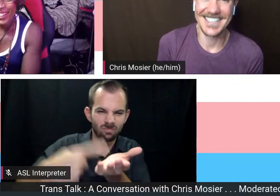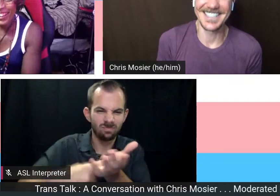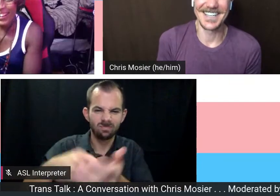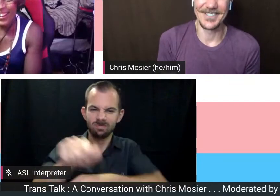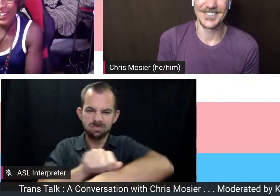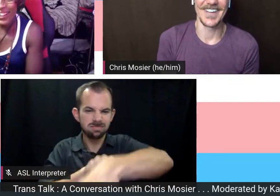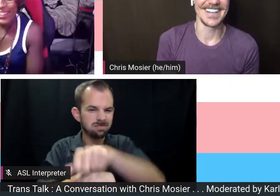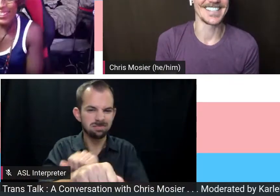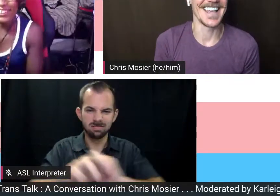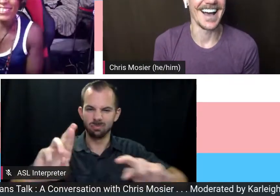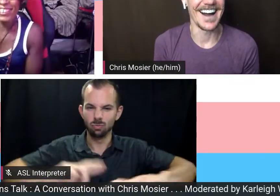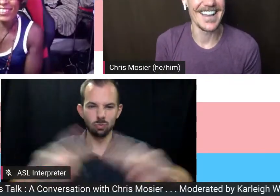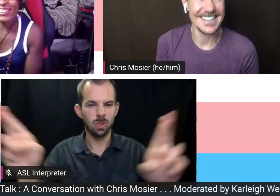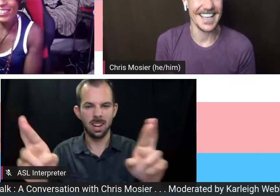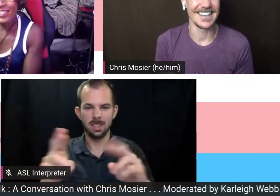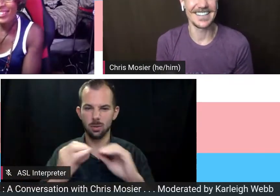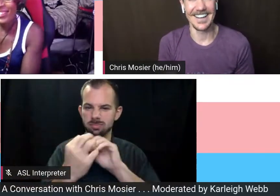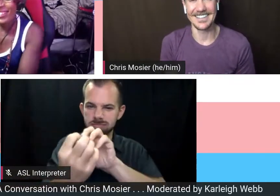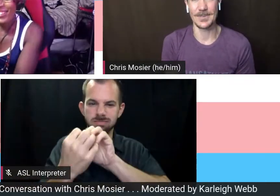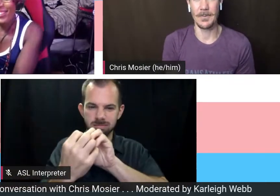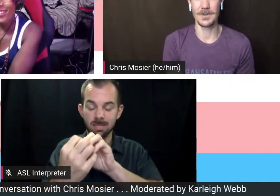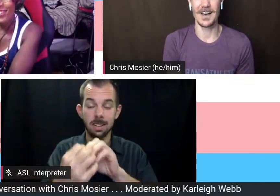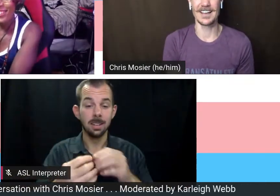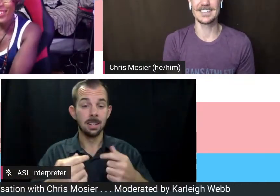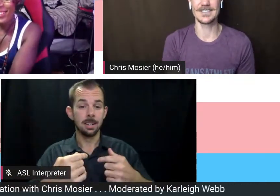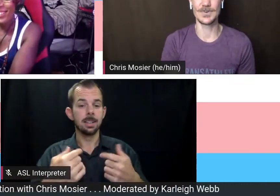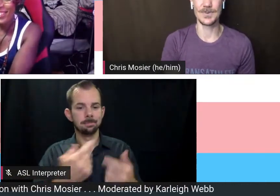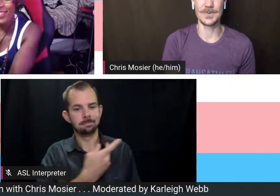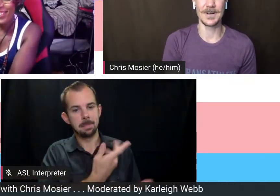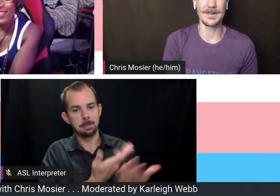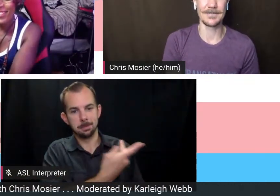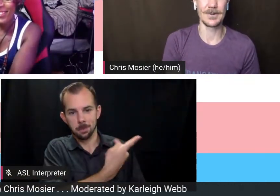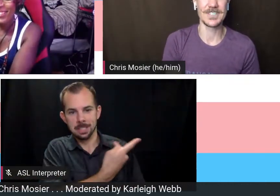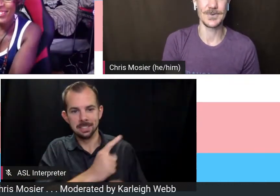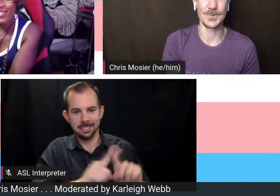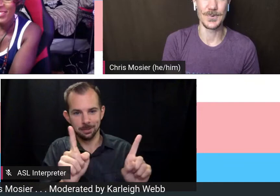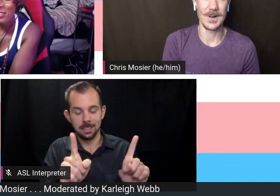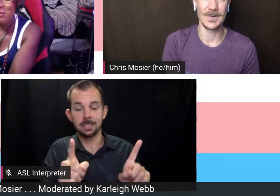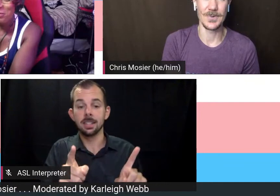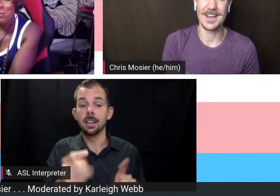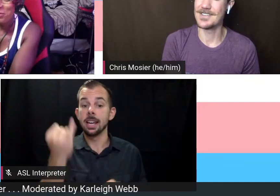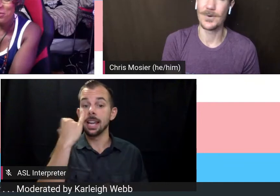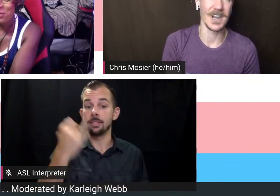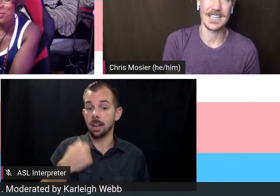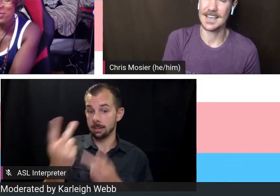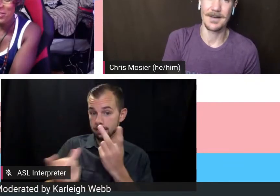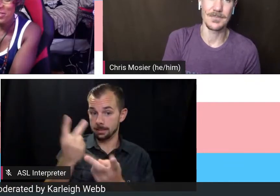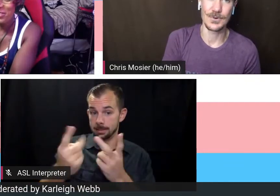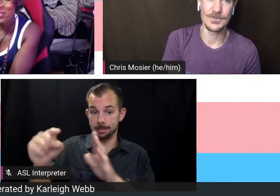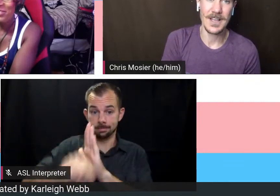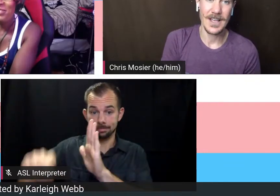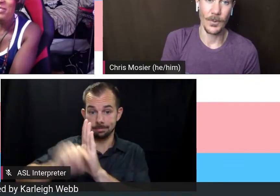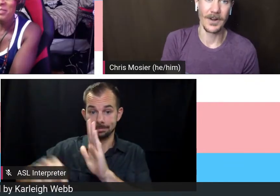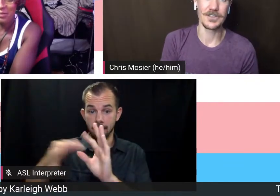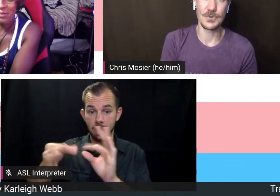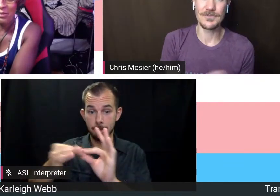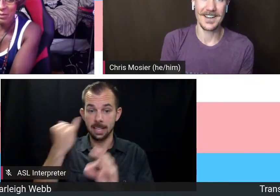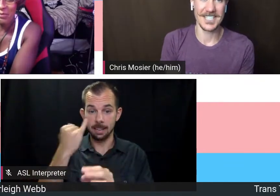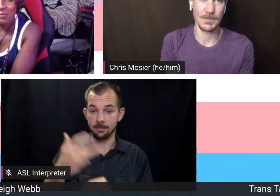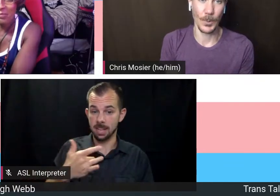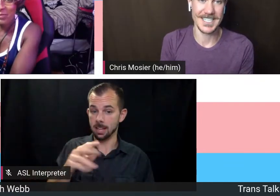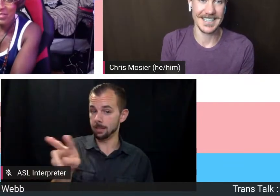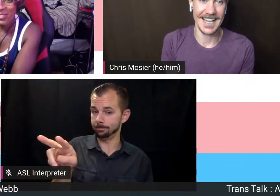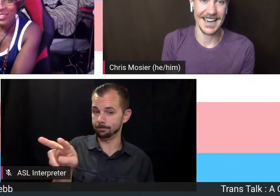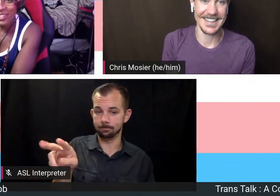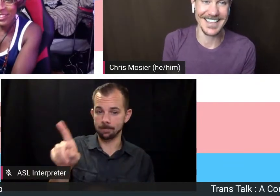I think this is the difference, right? Is that I tend not to reply to folks who I know that I cannot move, where you